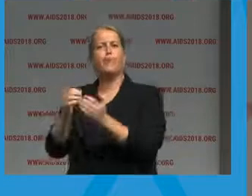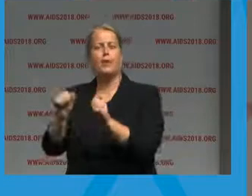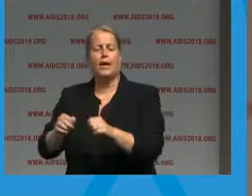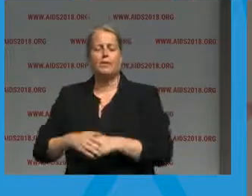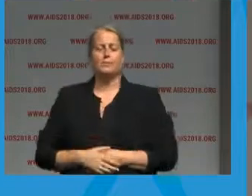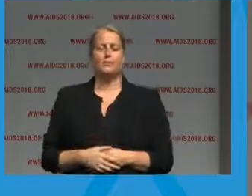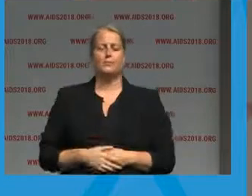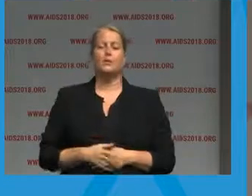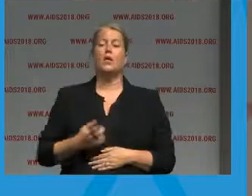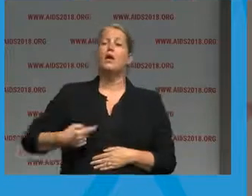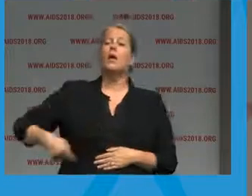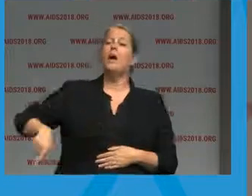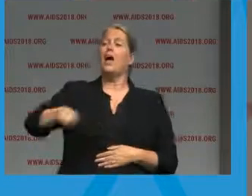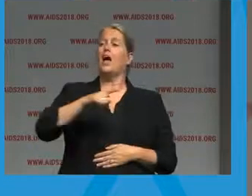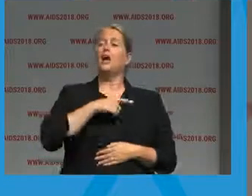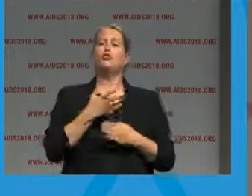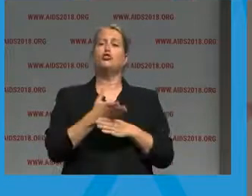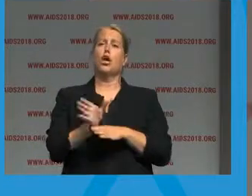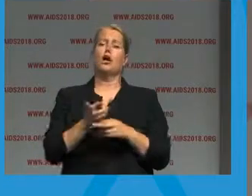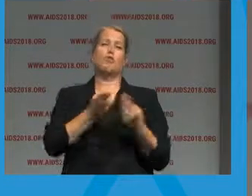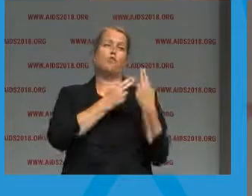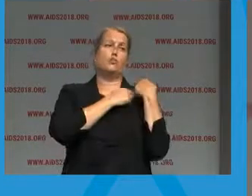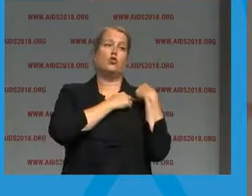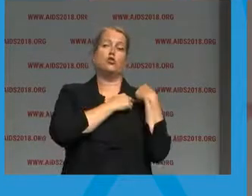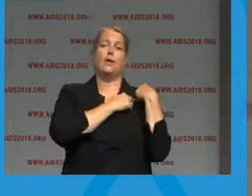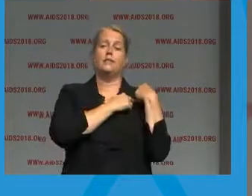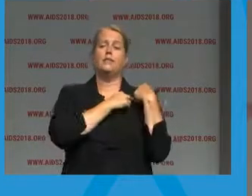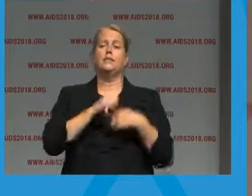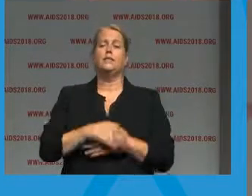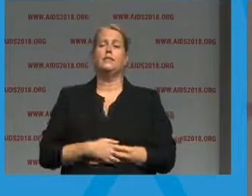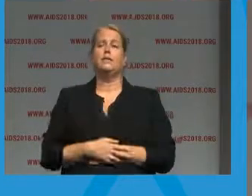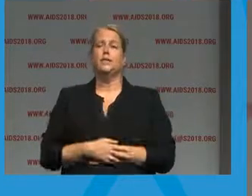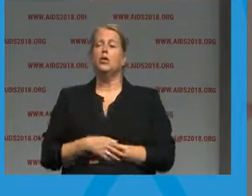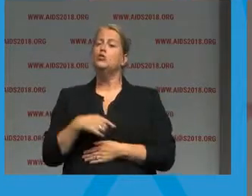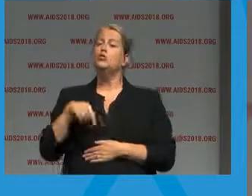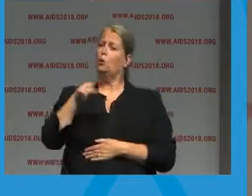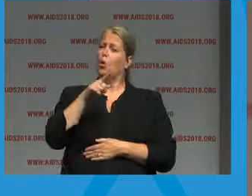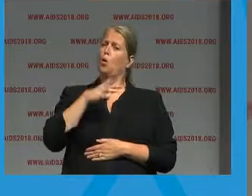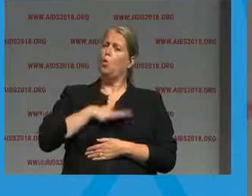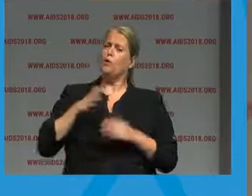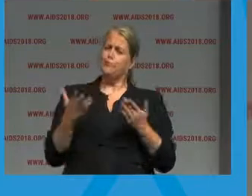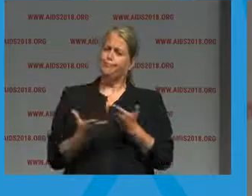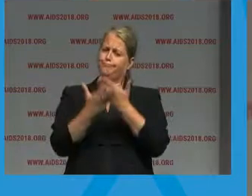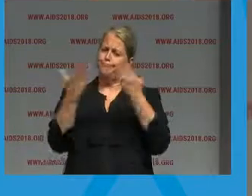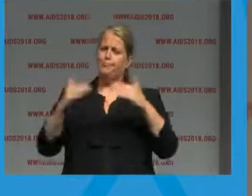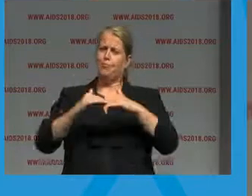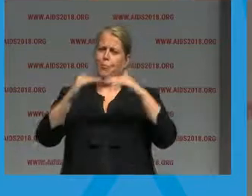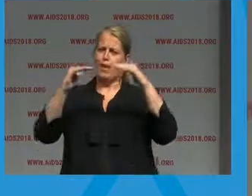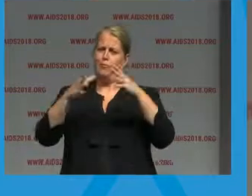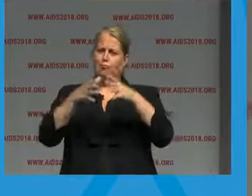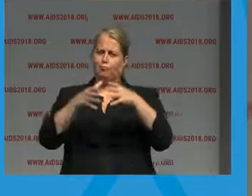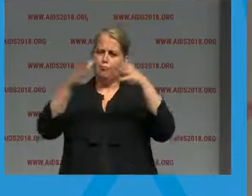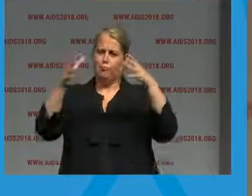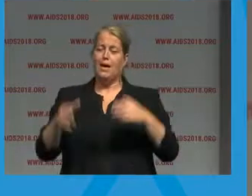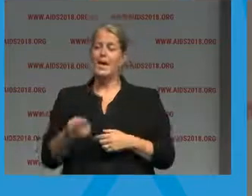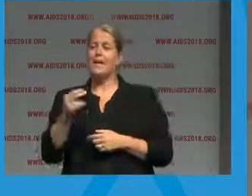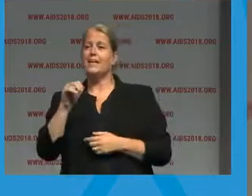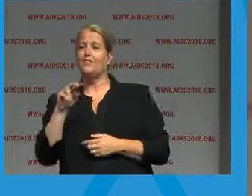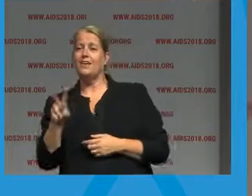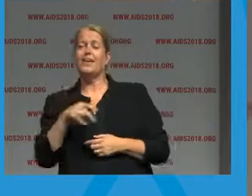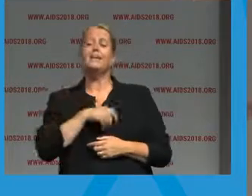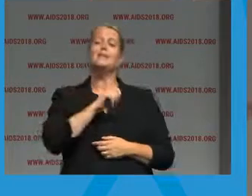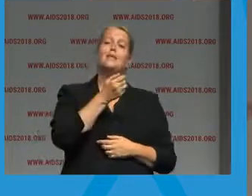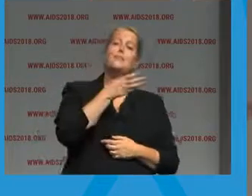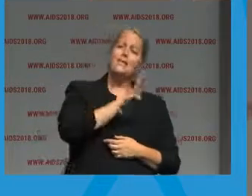responsibility as we move into an expanded platform to ensure that HIV and TB